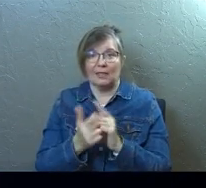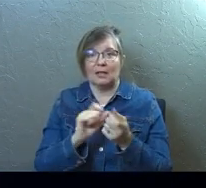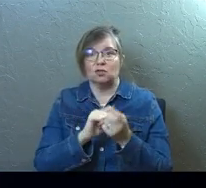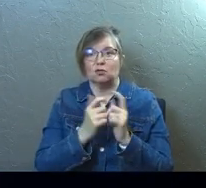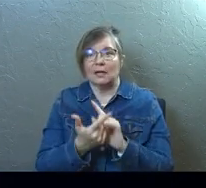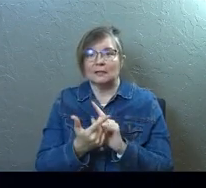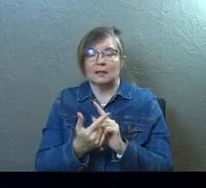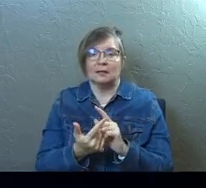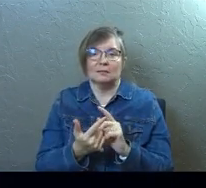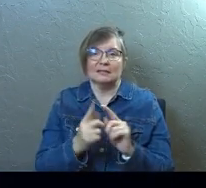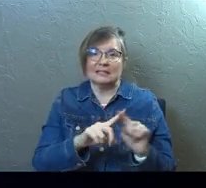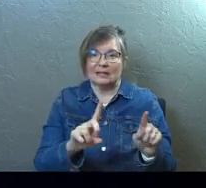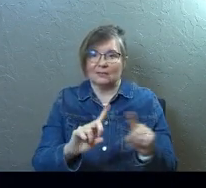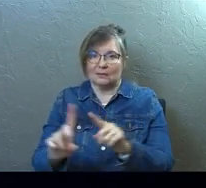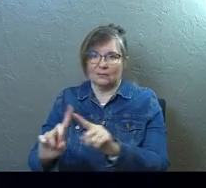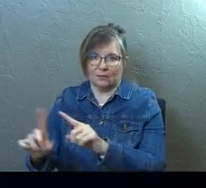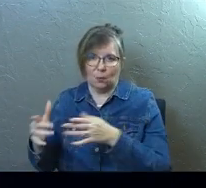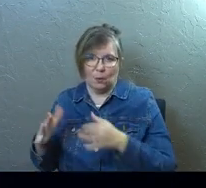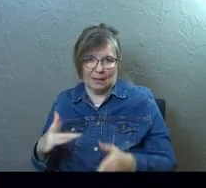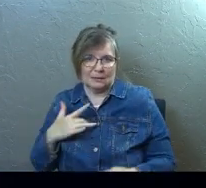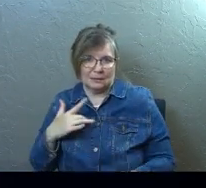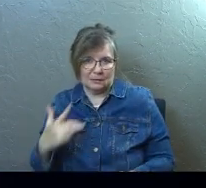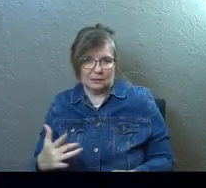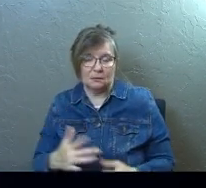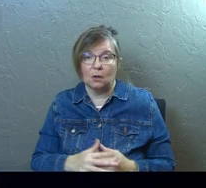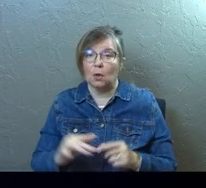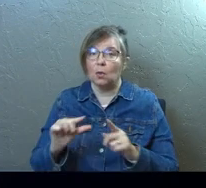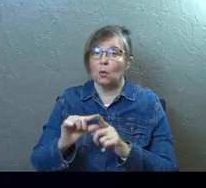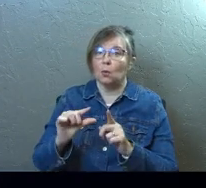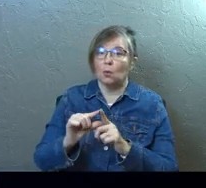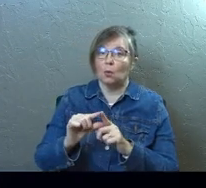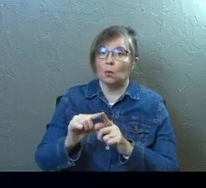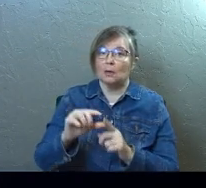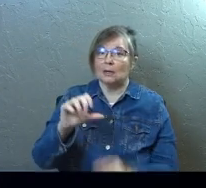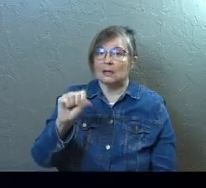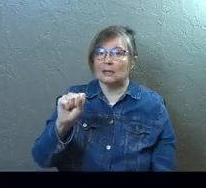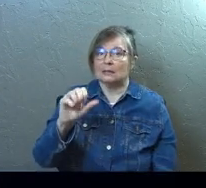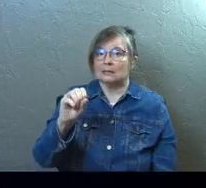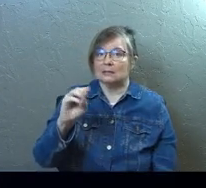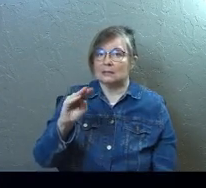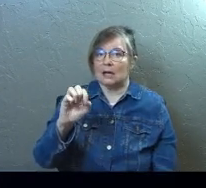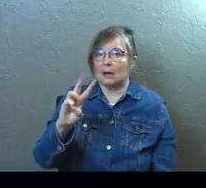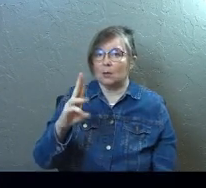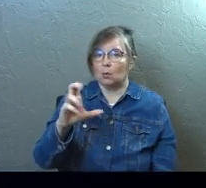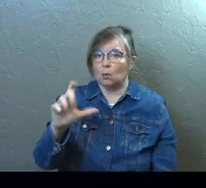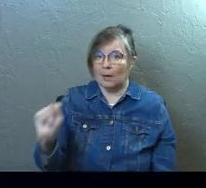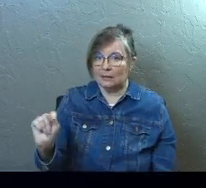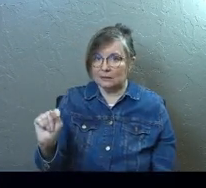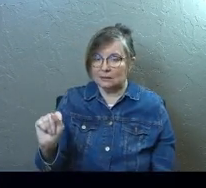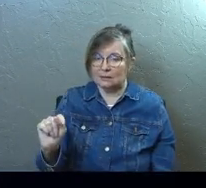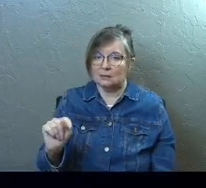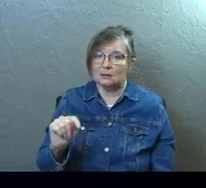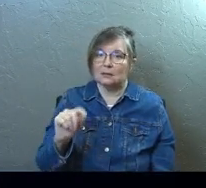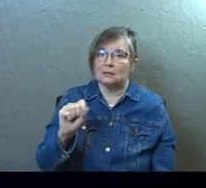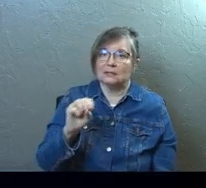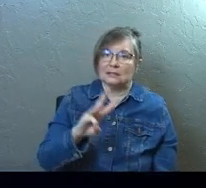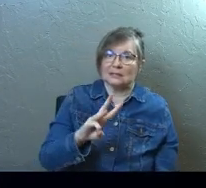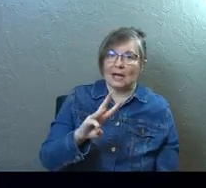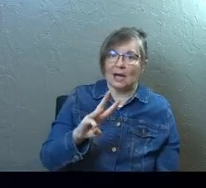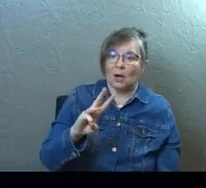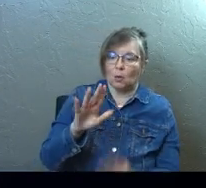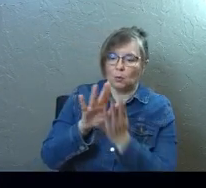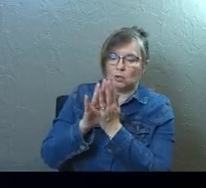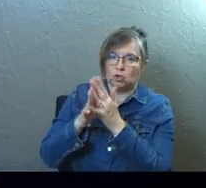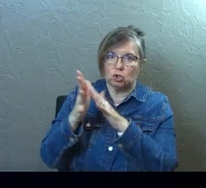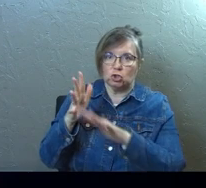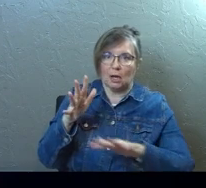that's translated different ways. The word is samoet, and it's from sal, which is shadow, and moet,